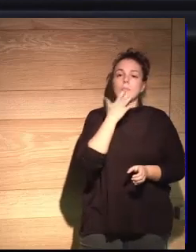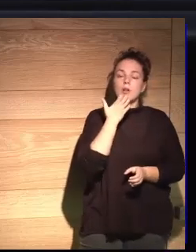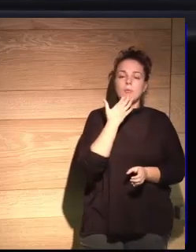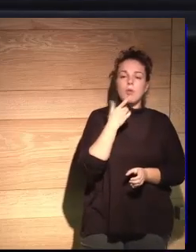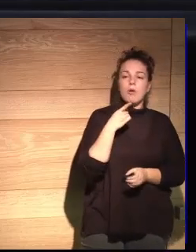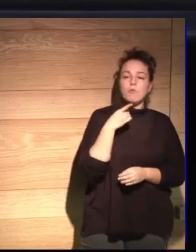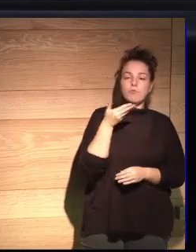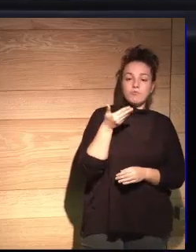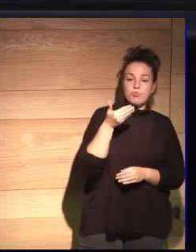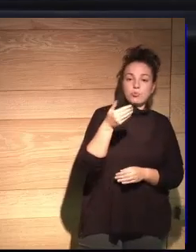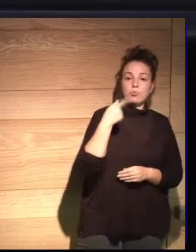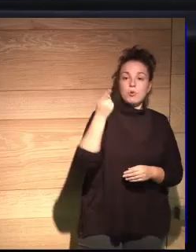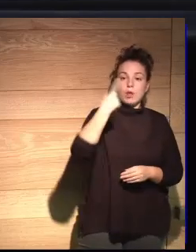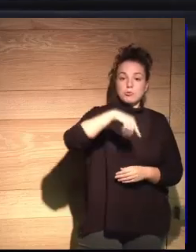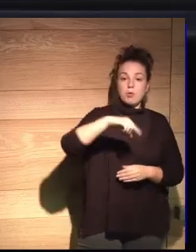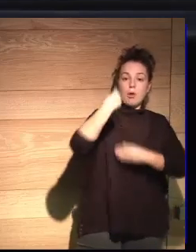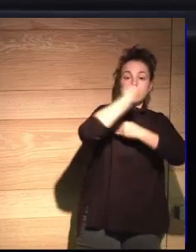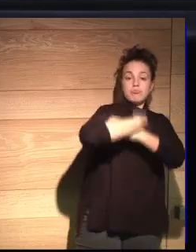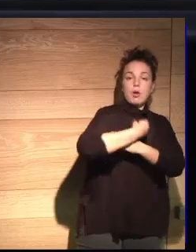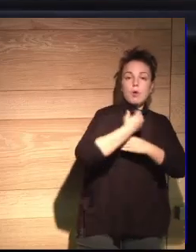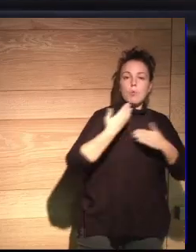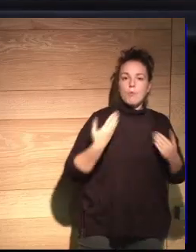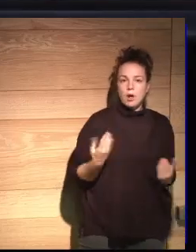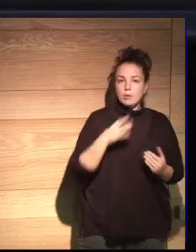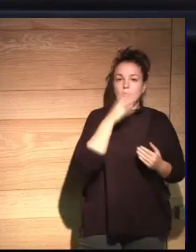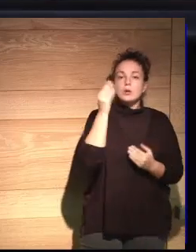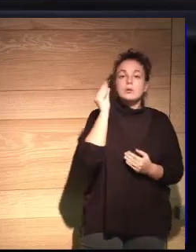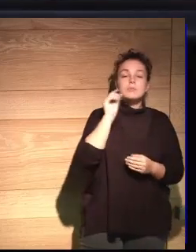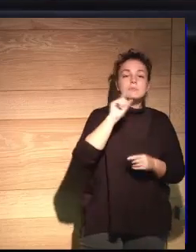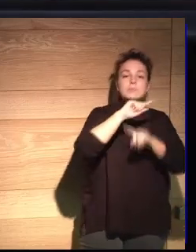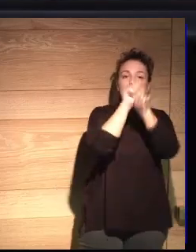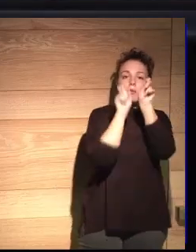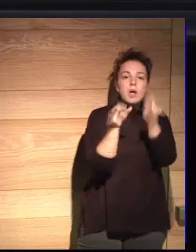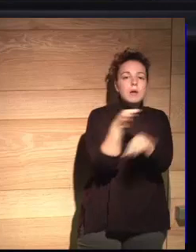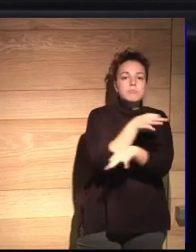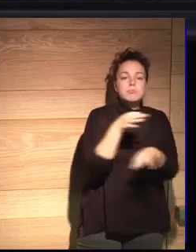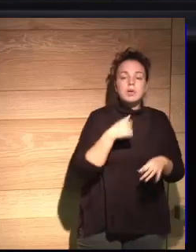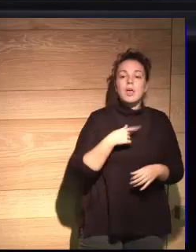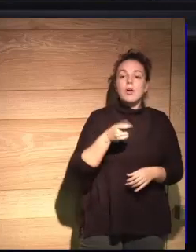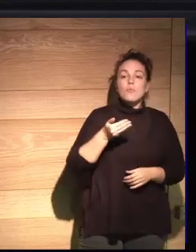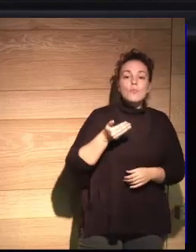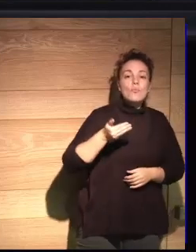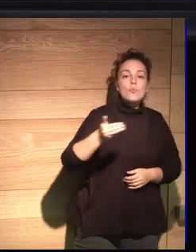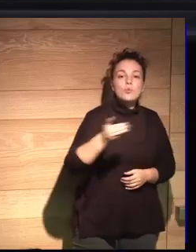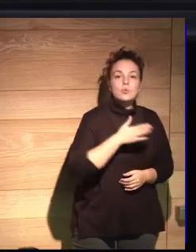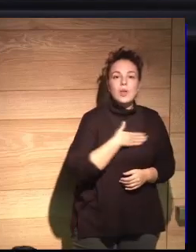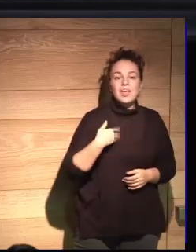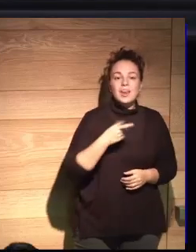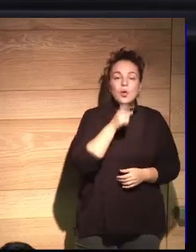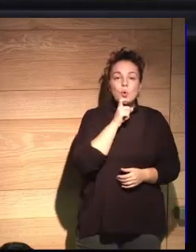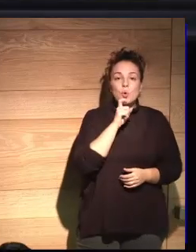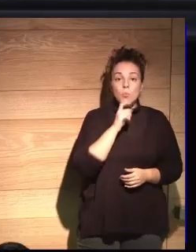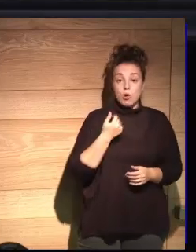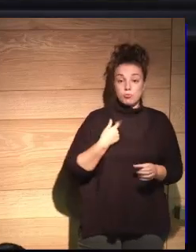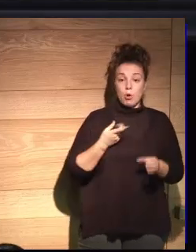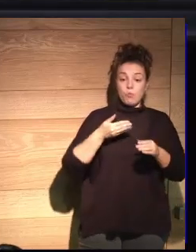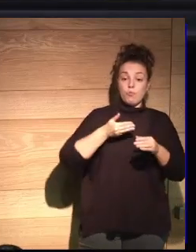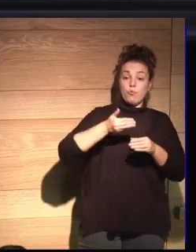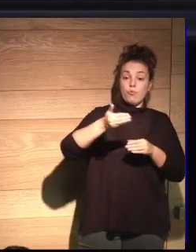they going to build to us, or are they going to impose to us? The right question is, how do we want the future to be? Because at least I